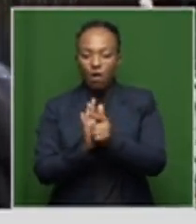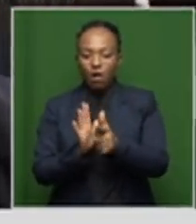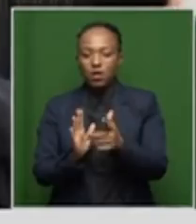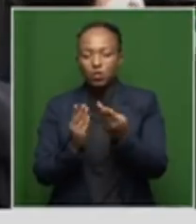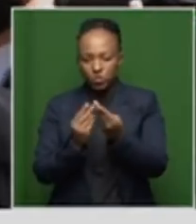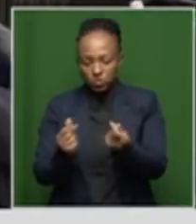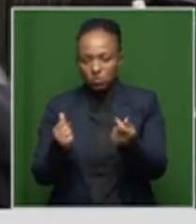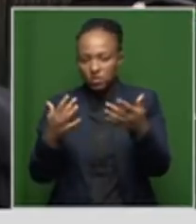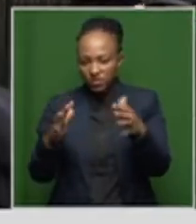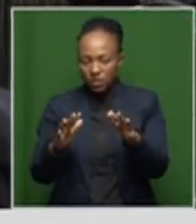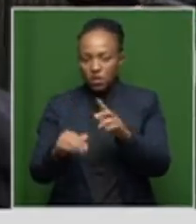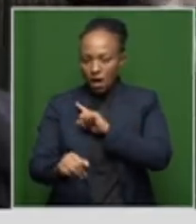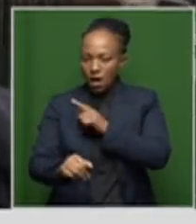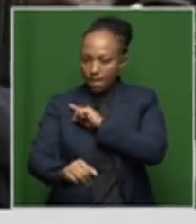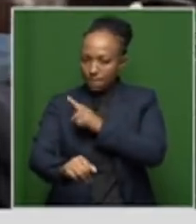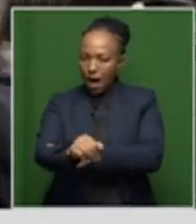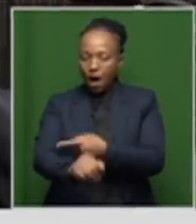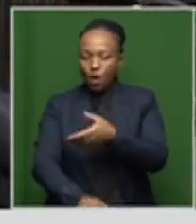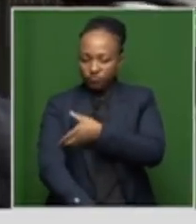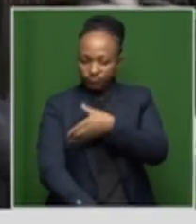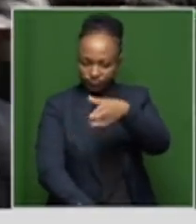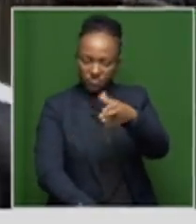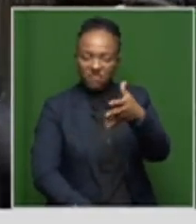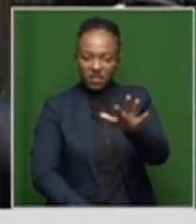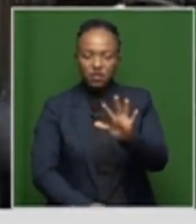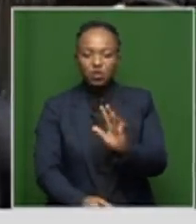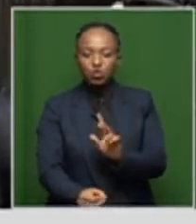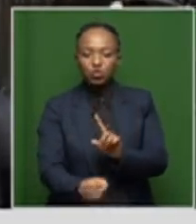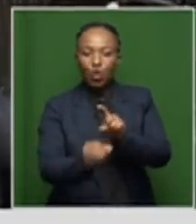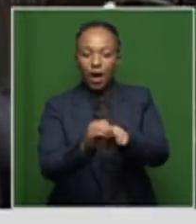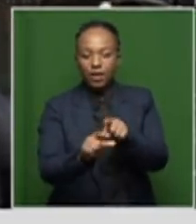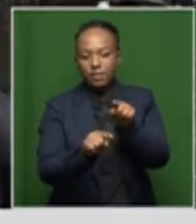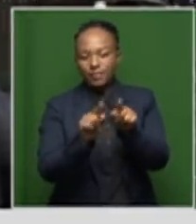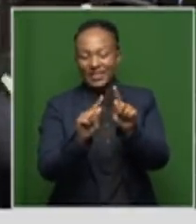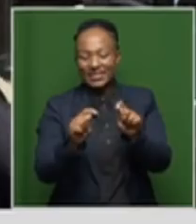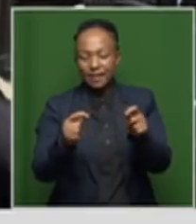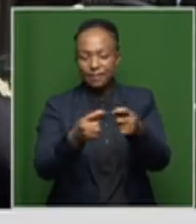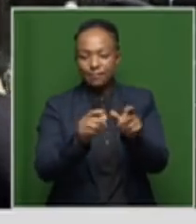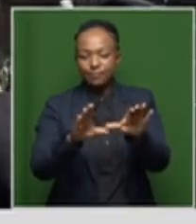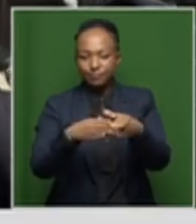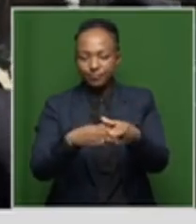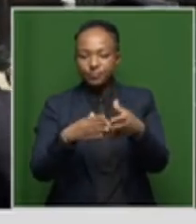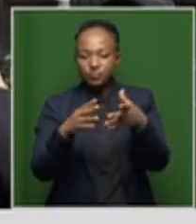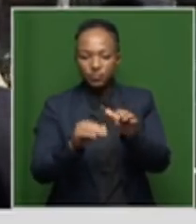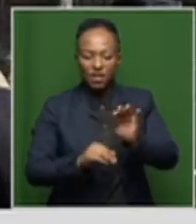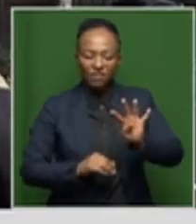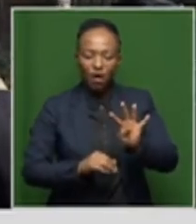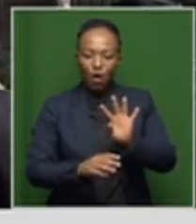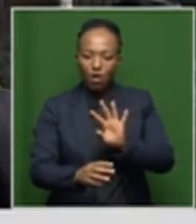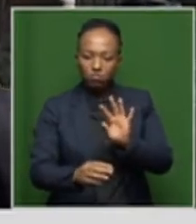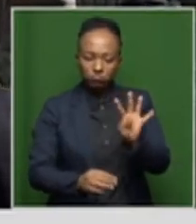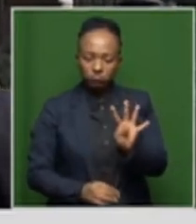matter. They have been given powers as prosecutors to join the team on this matter, so we have included those 4. They